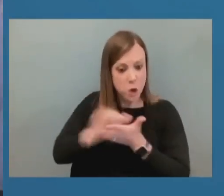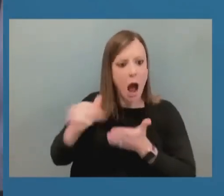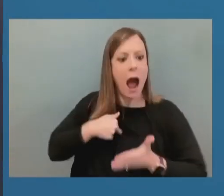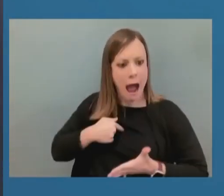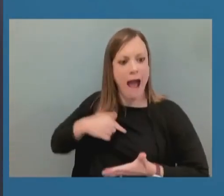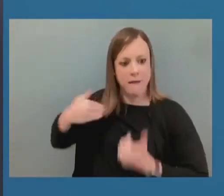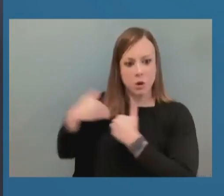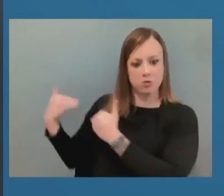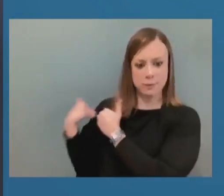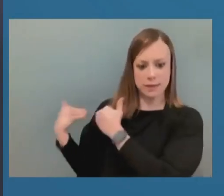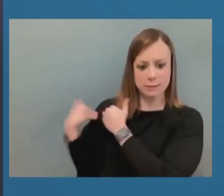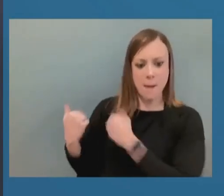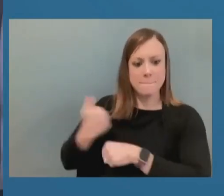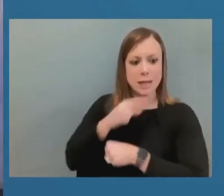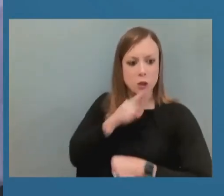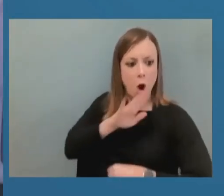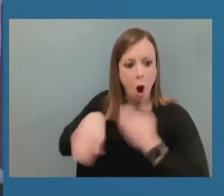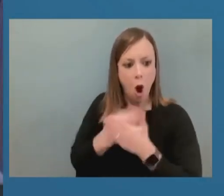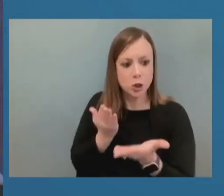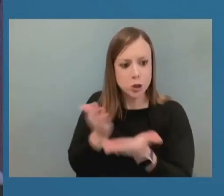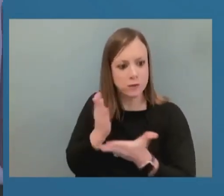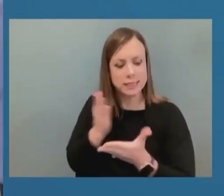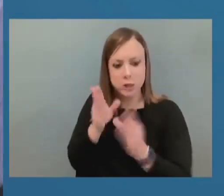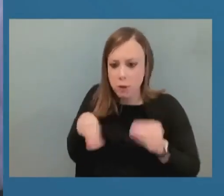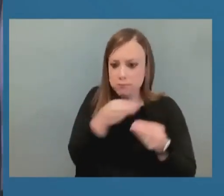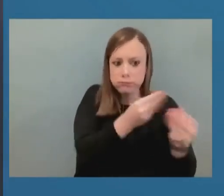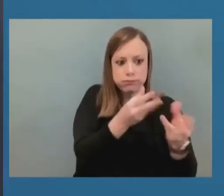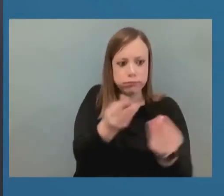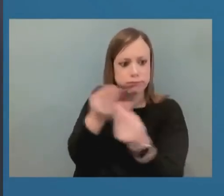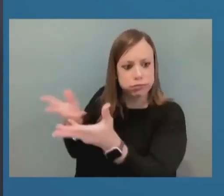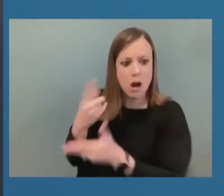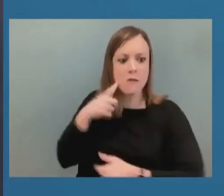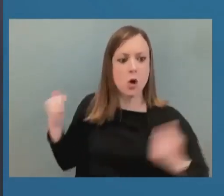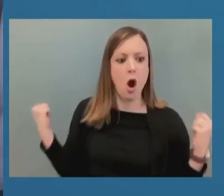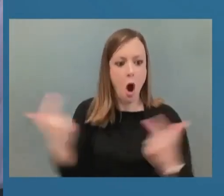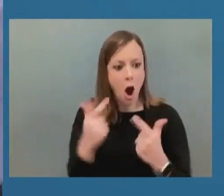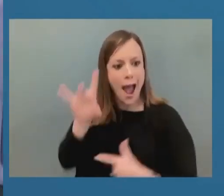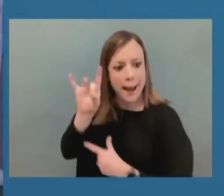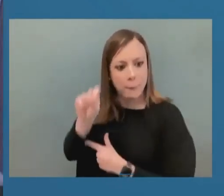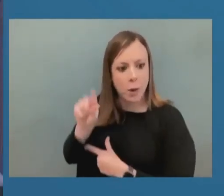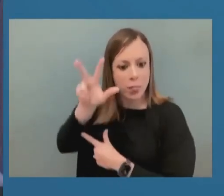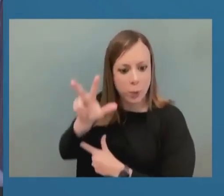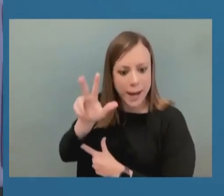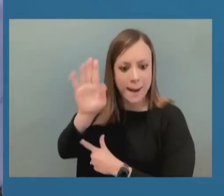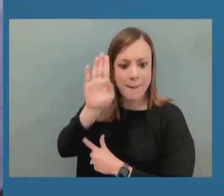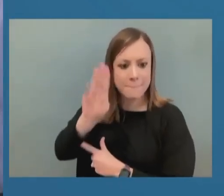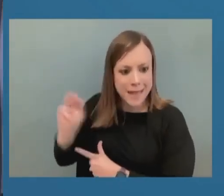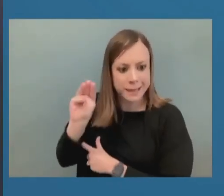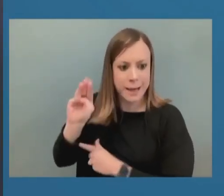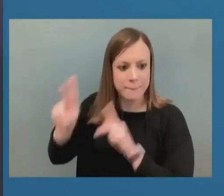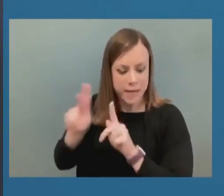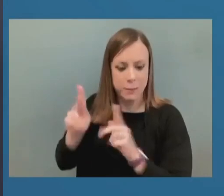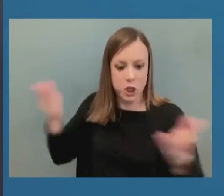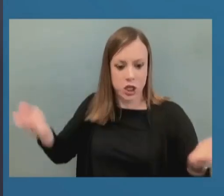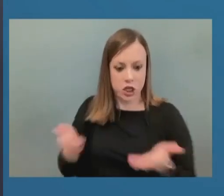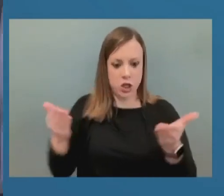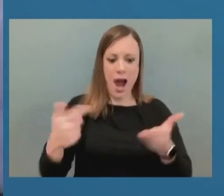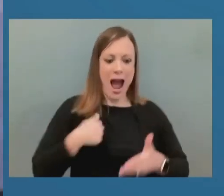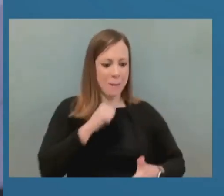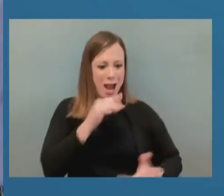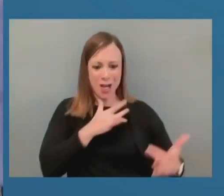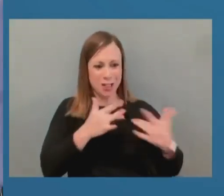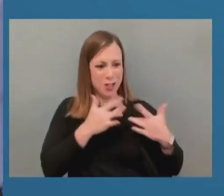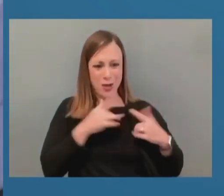also represent. I'm not concerned about that. There is a path forward to make sure we stabilize this city and its government. That is unrelated to